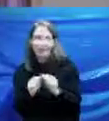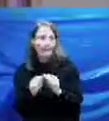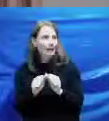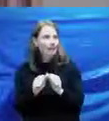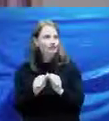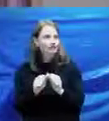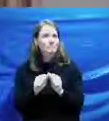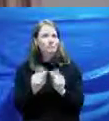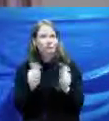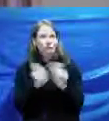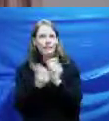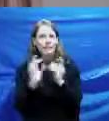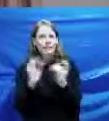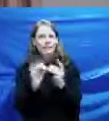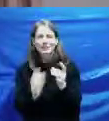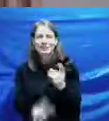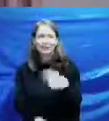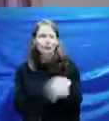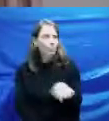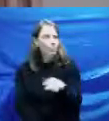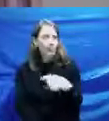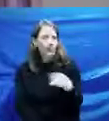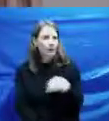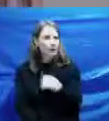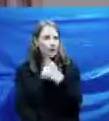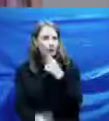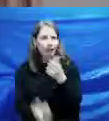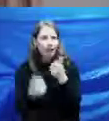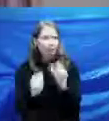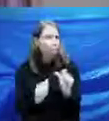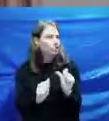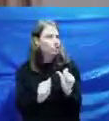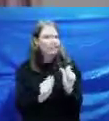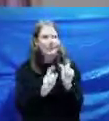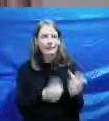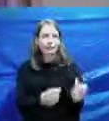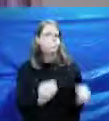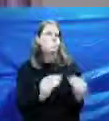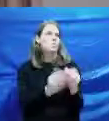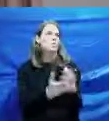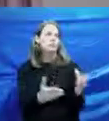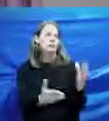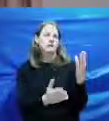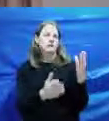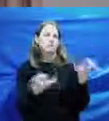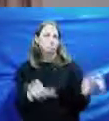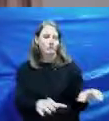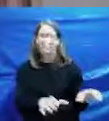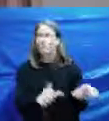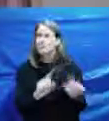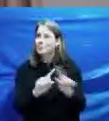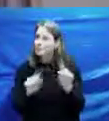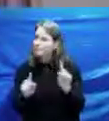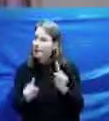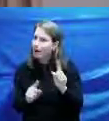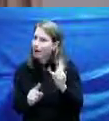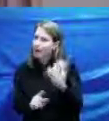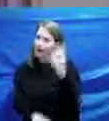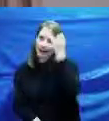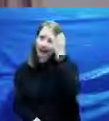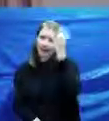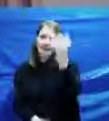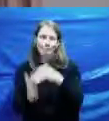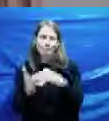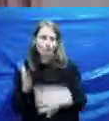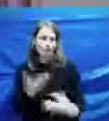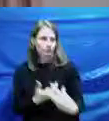do. But this idea of engaging students is another great example that we value in teacher practice. Can we